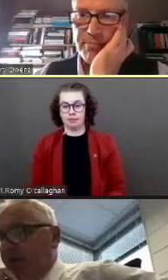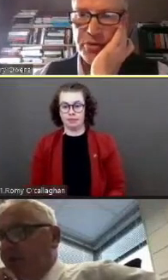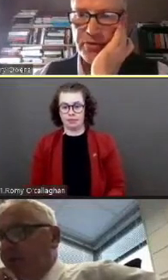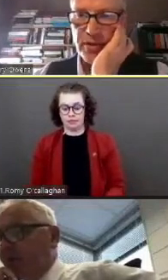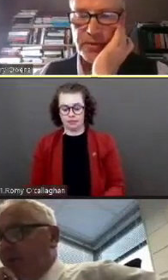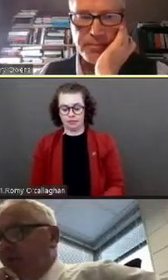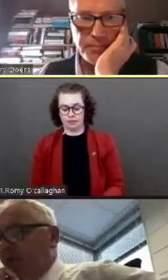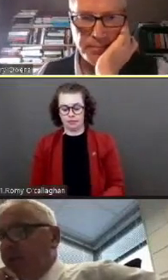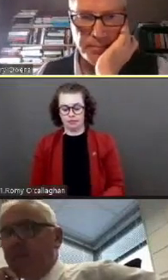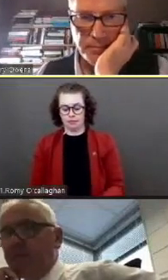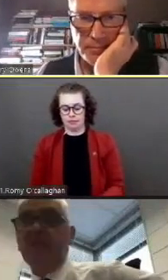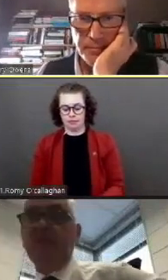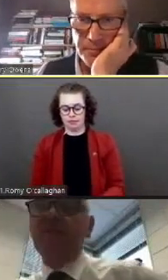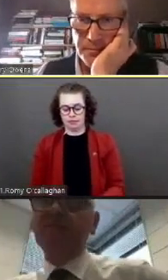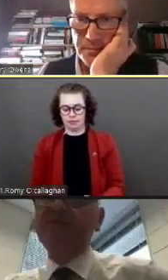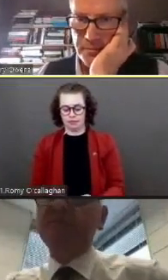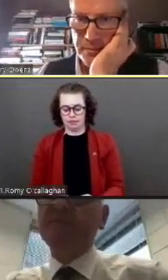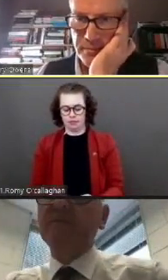You're on mute, Fergal.